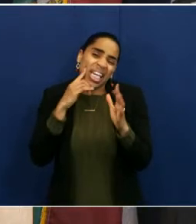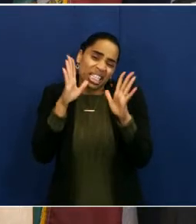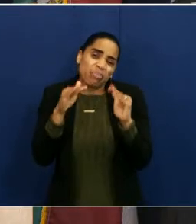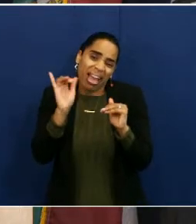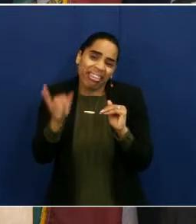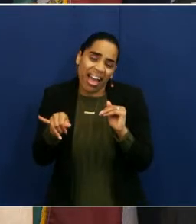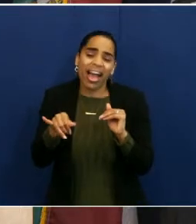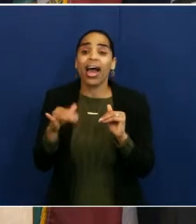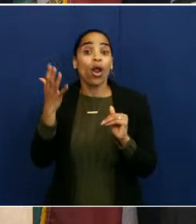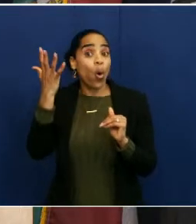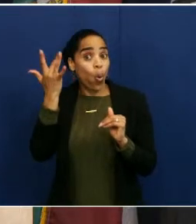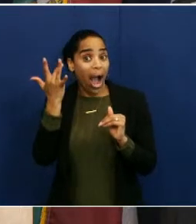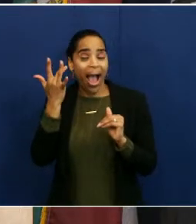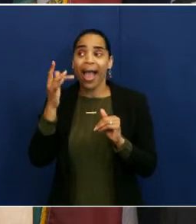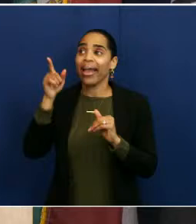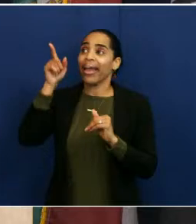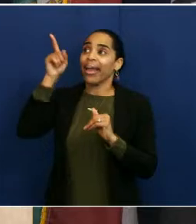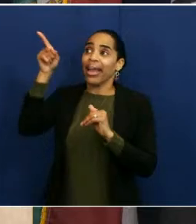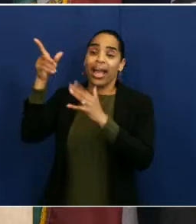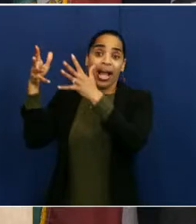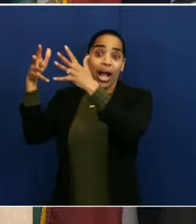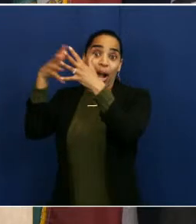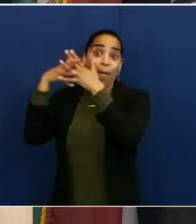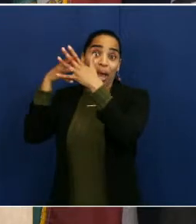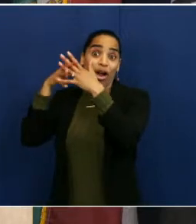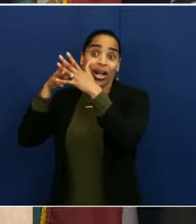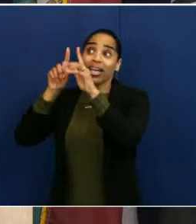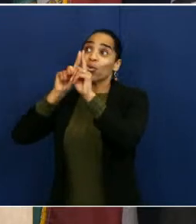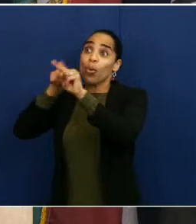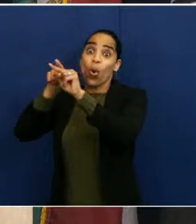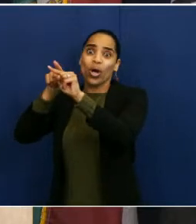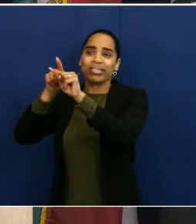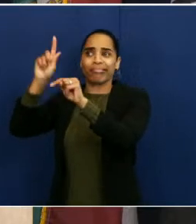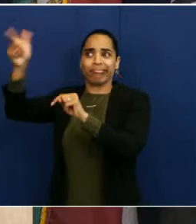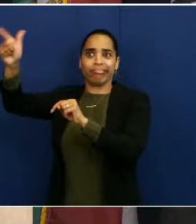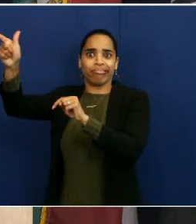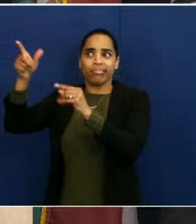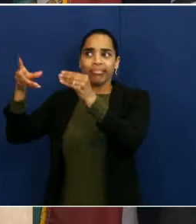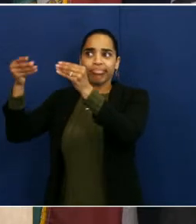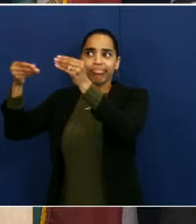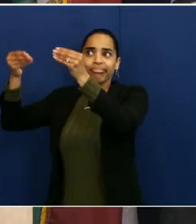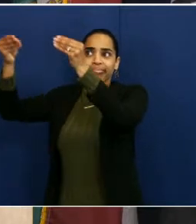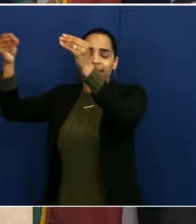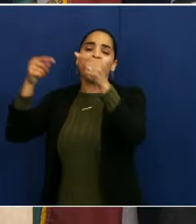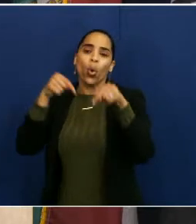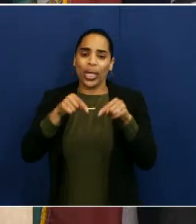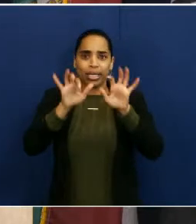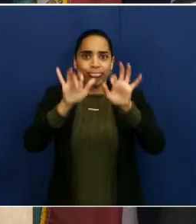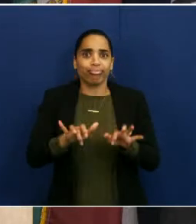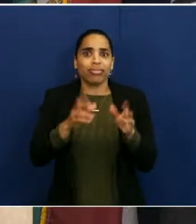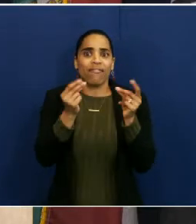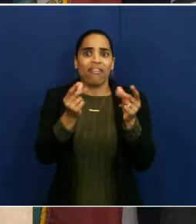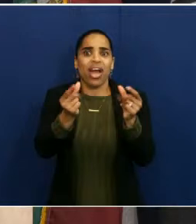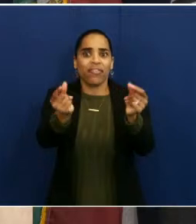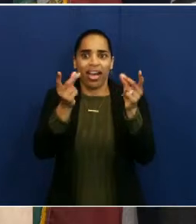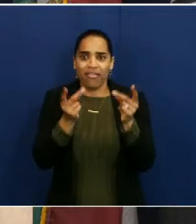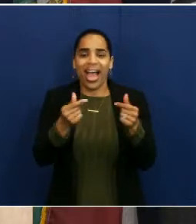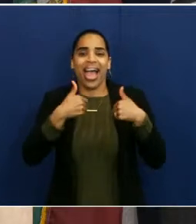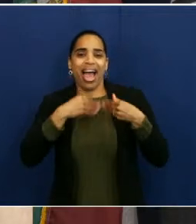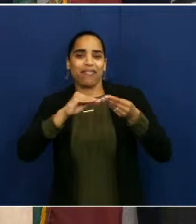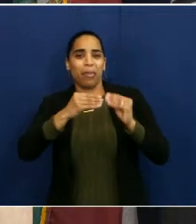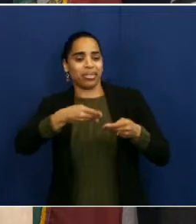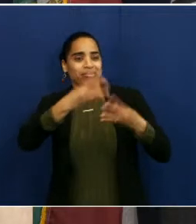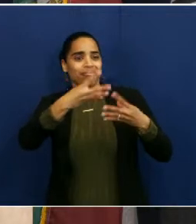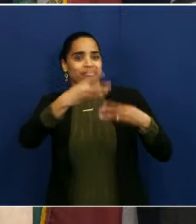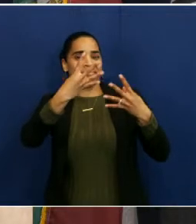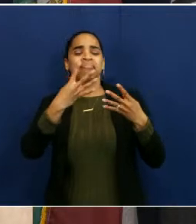national level because the reports first come locally and then move up the chain to the state and to the national figures. So to